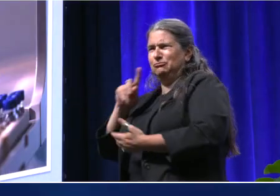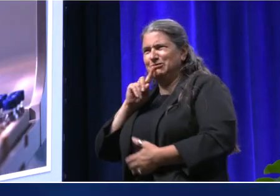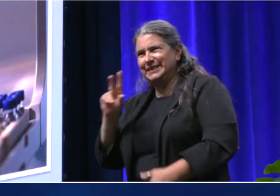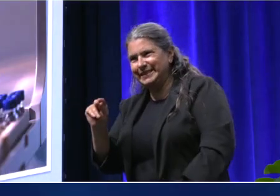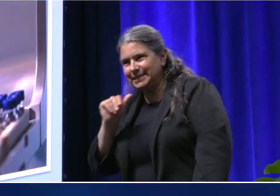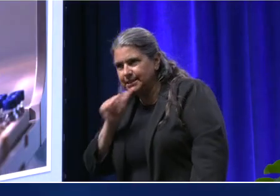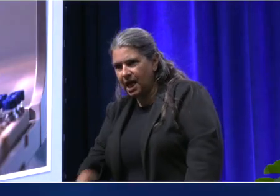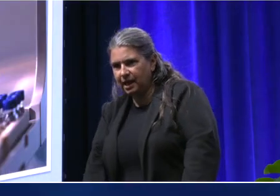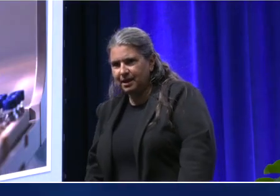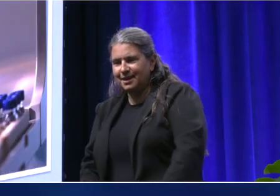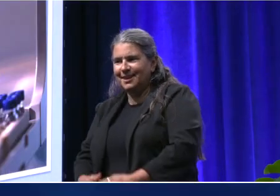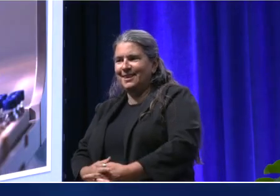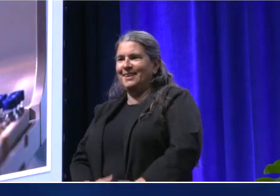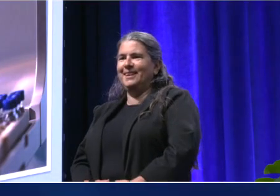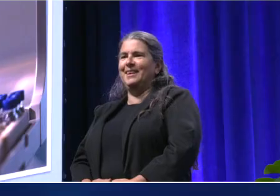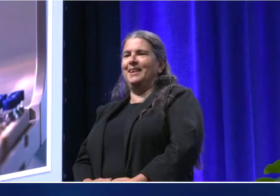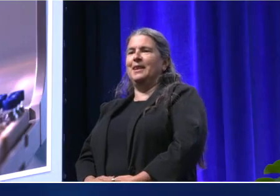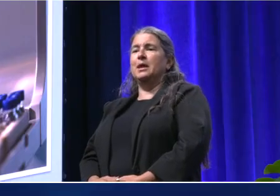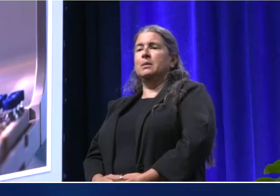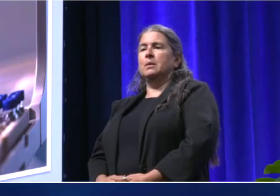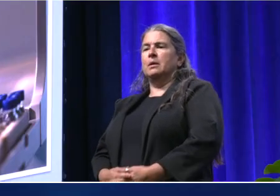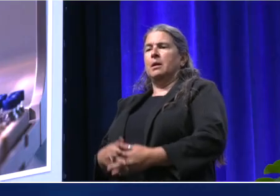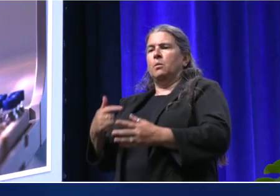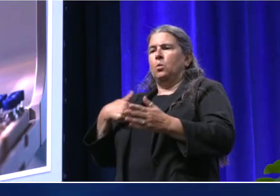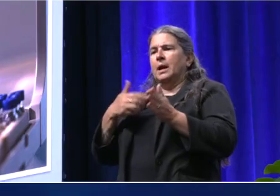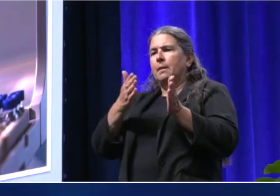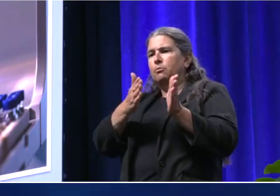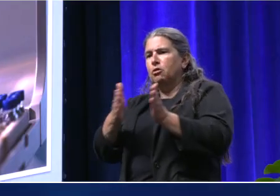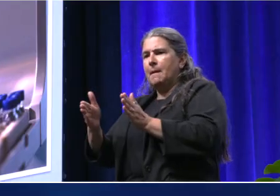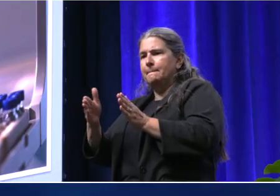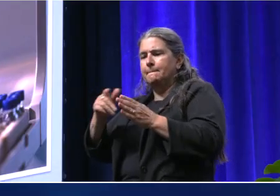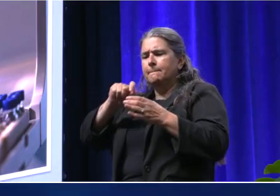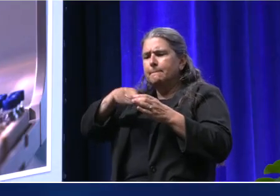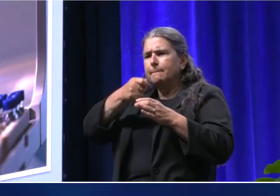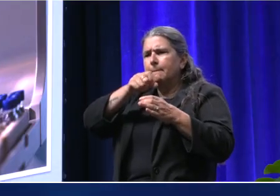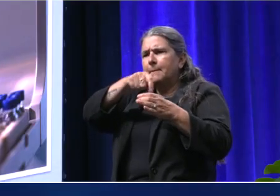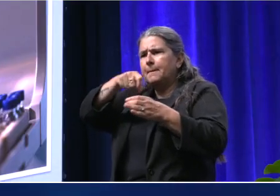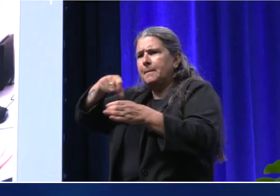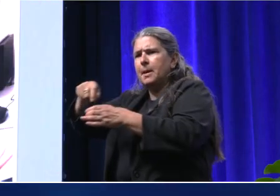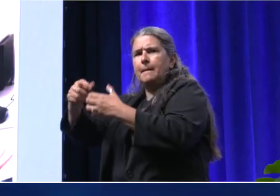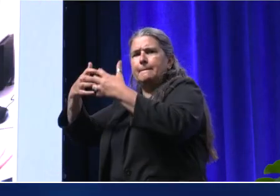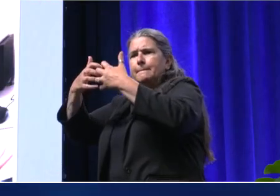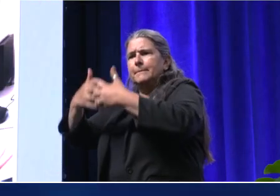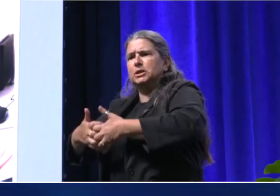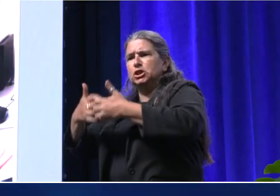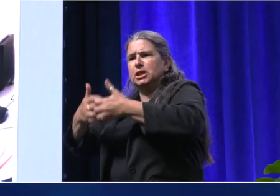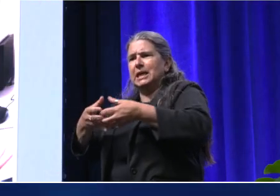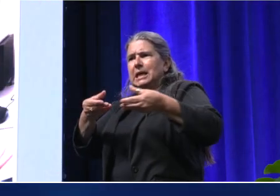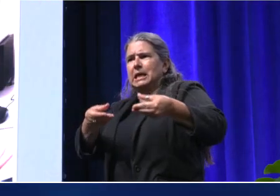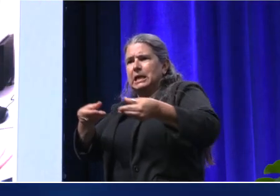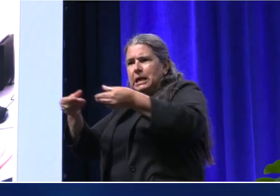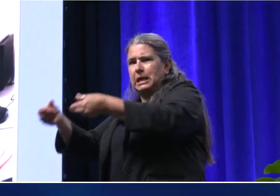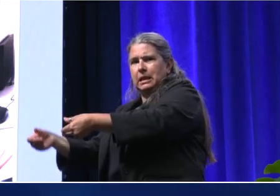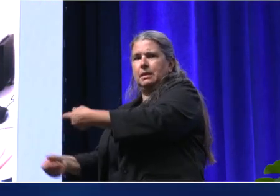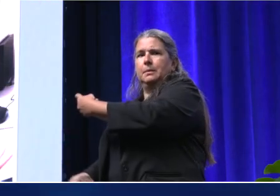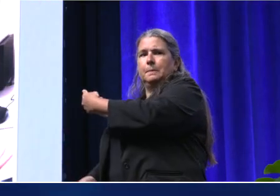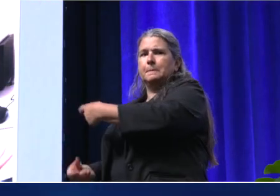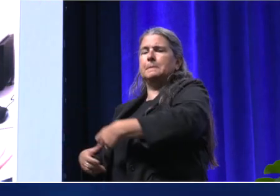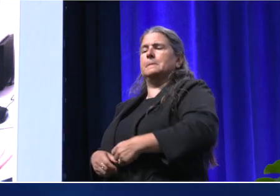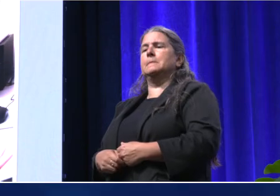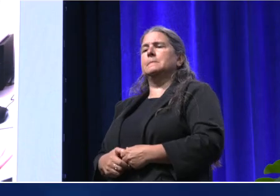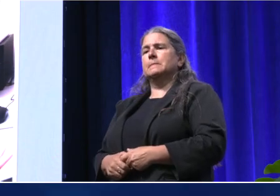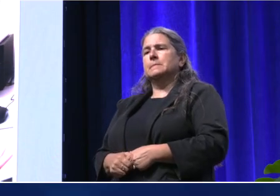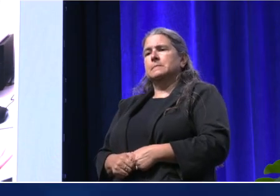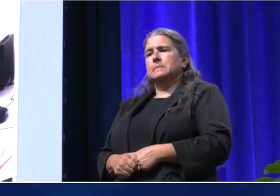We do some prep of the samples and load it onto a machine mass spec or GCMS. What's important is that we do